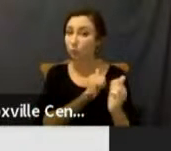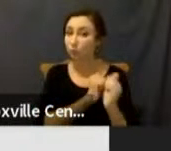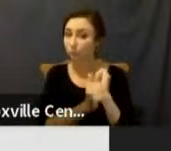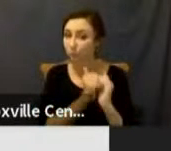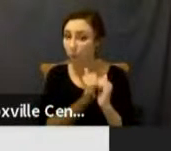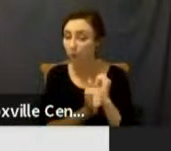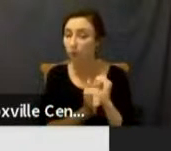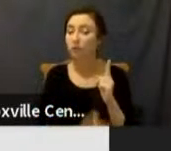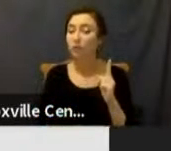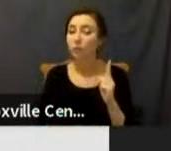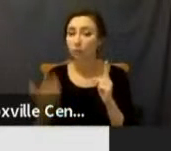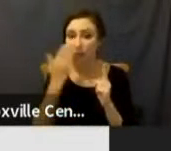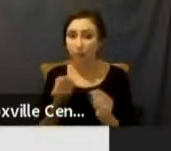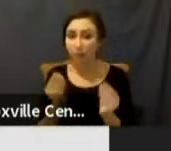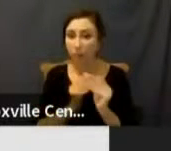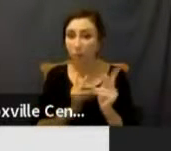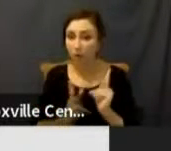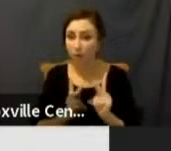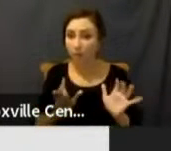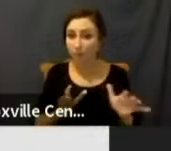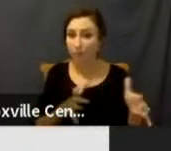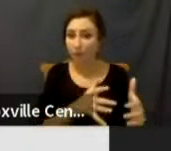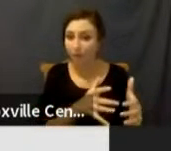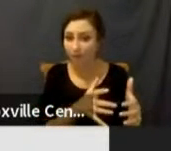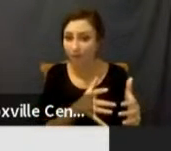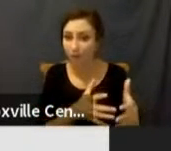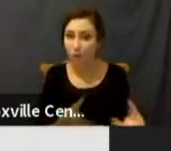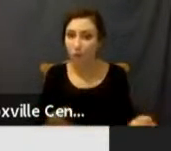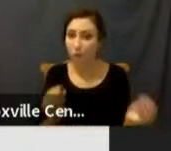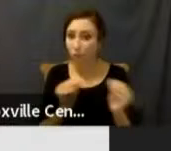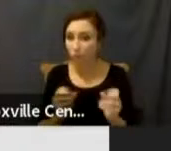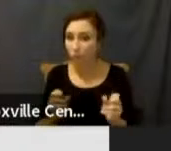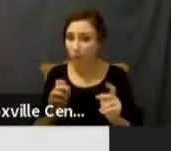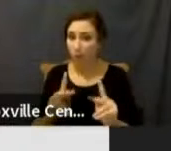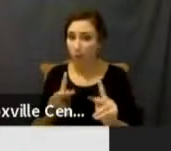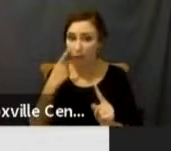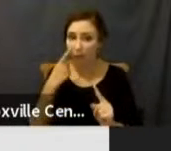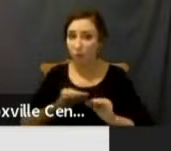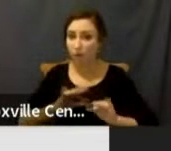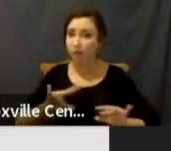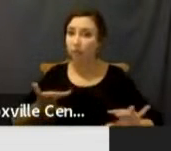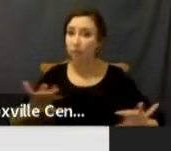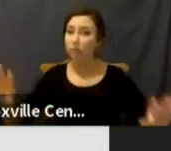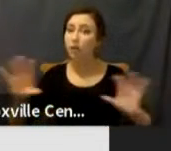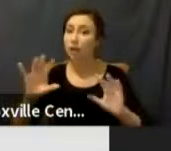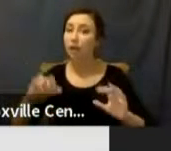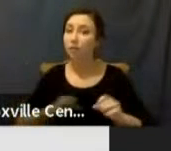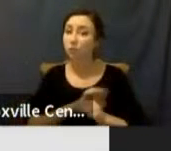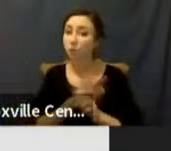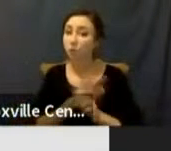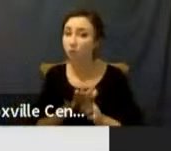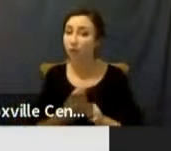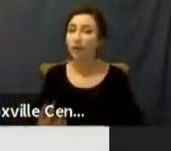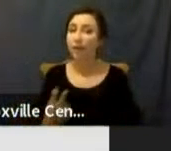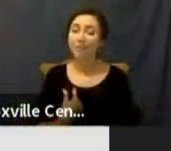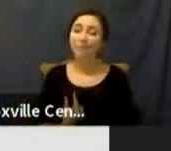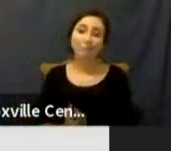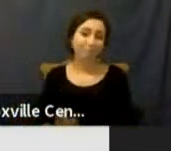we know that the more people gather, the more opportunity there is to spread COVID. And I